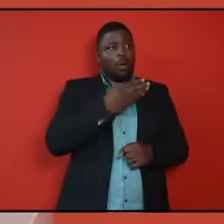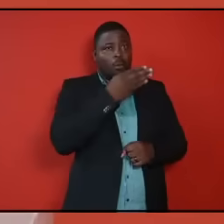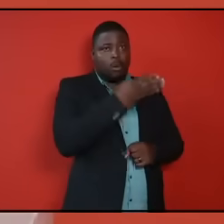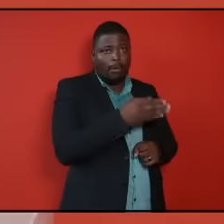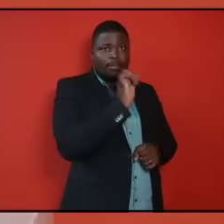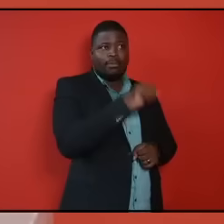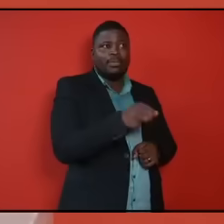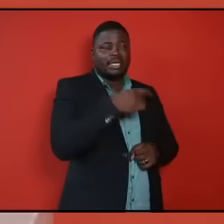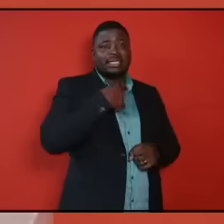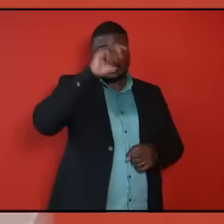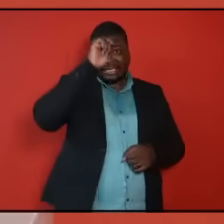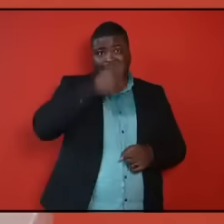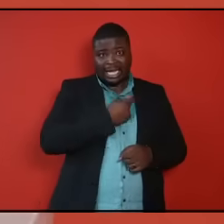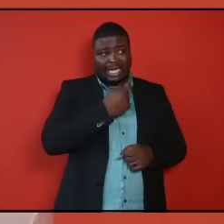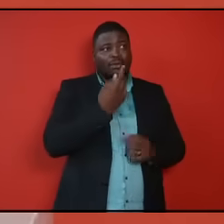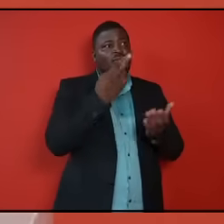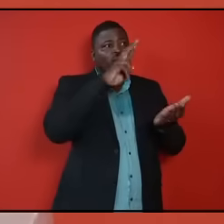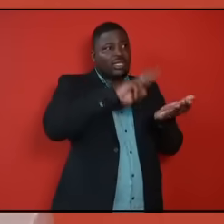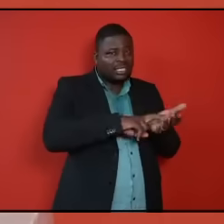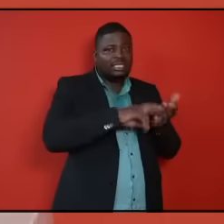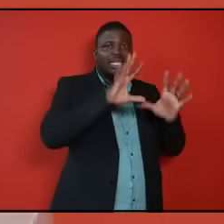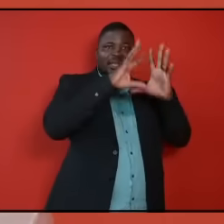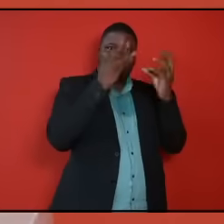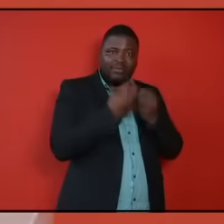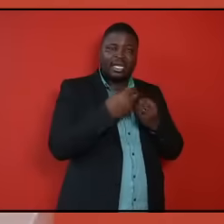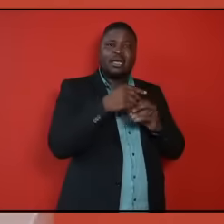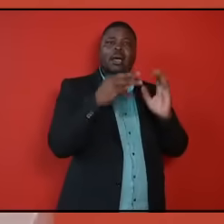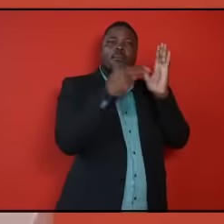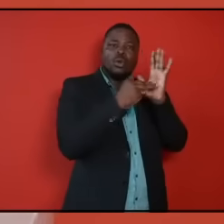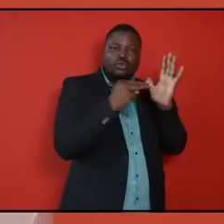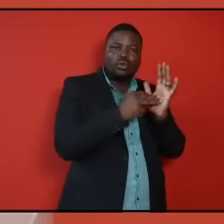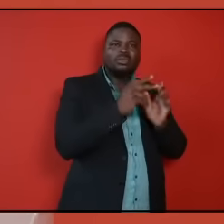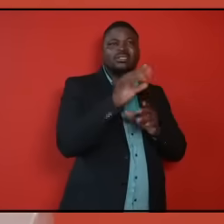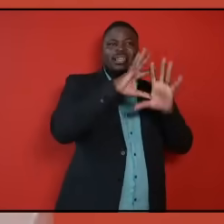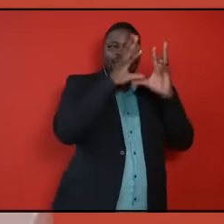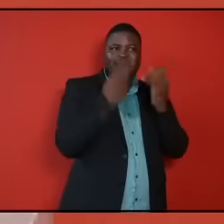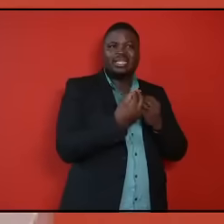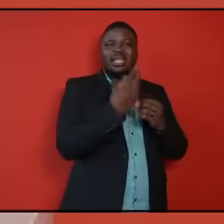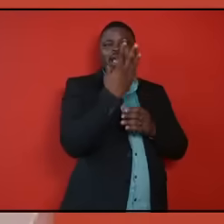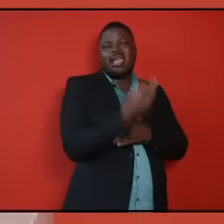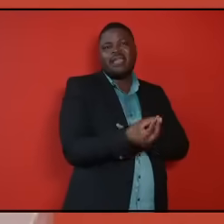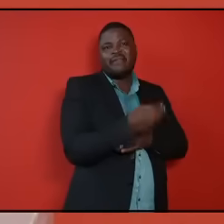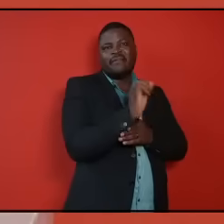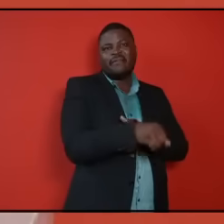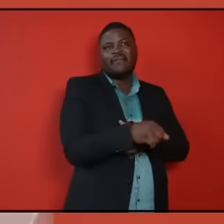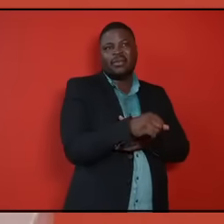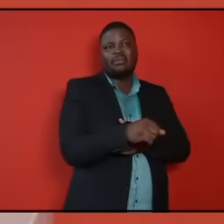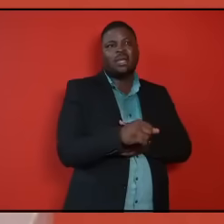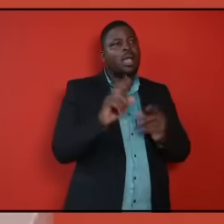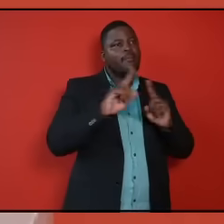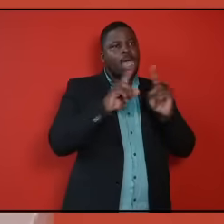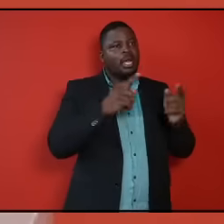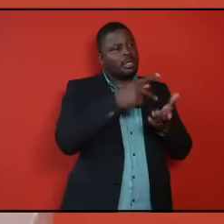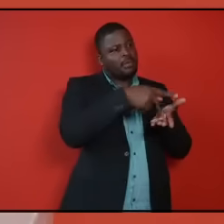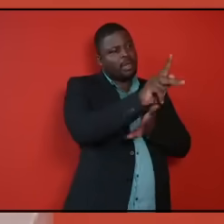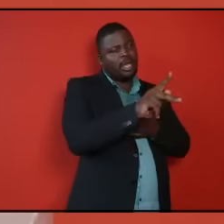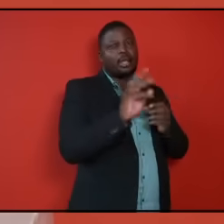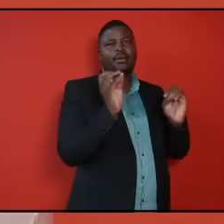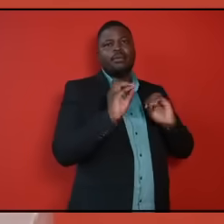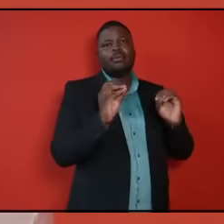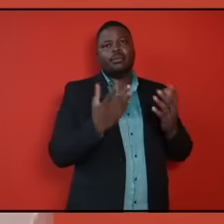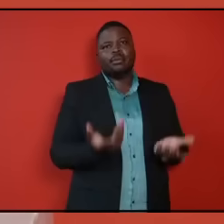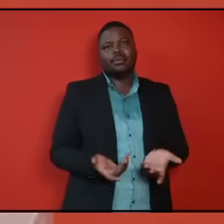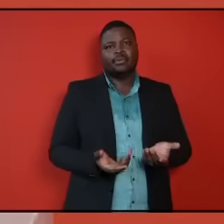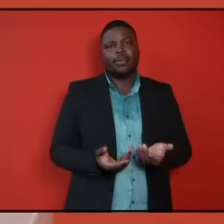everything. They even gave him modules, everything, without paying a cent. Because I keep on saying, where is